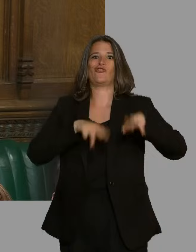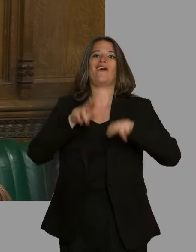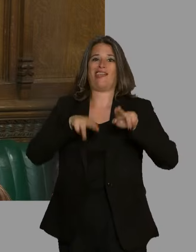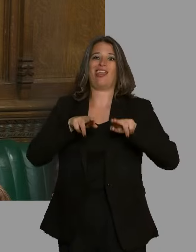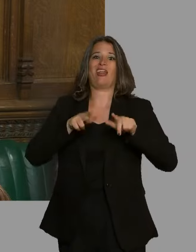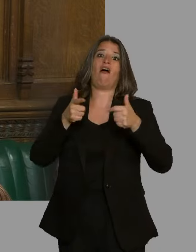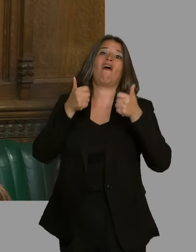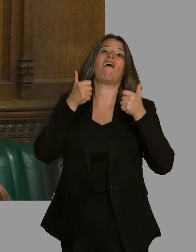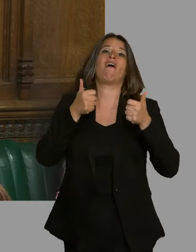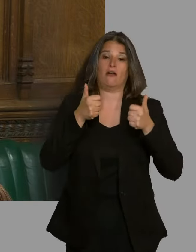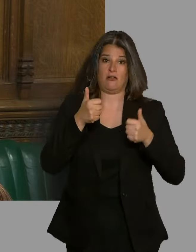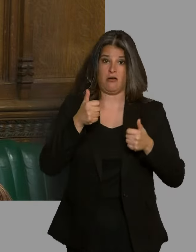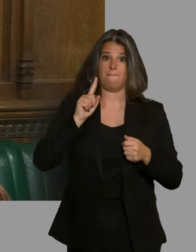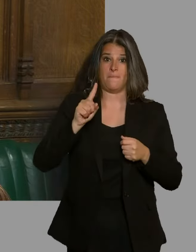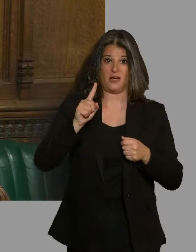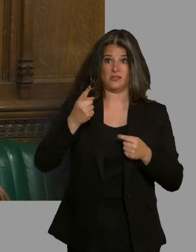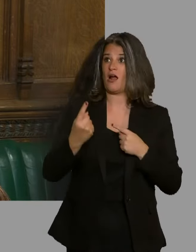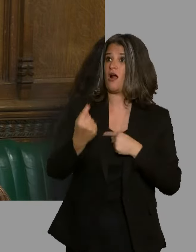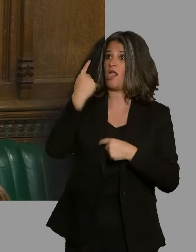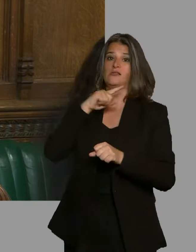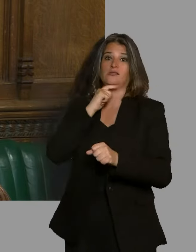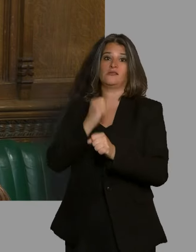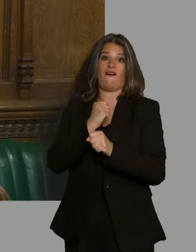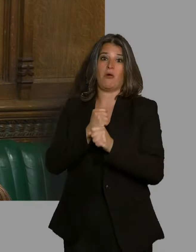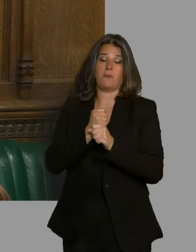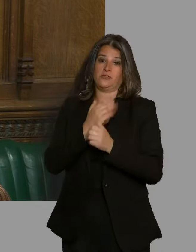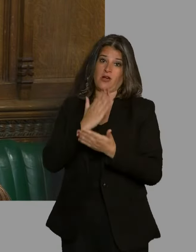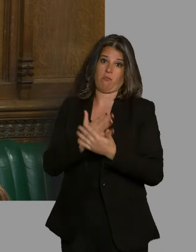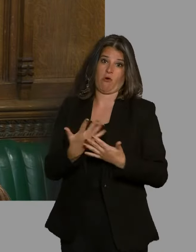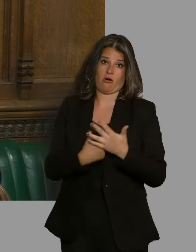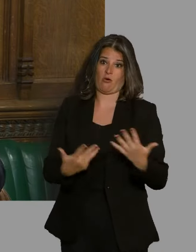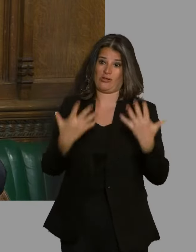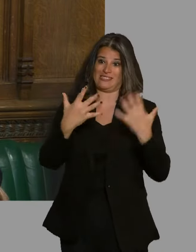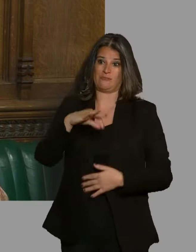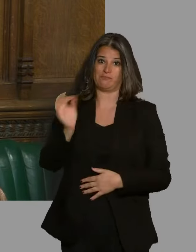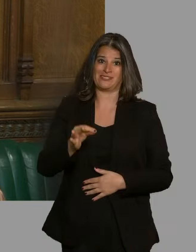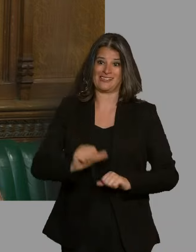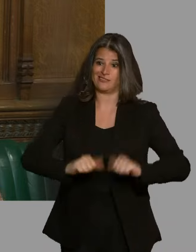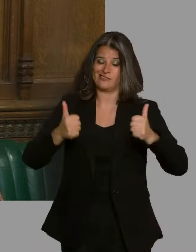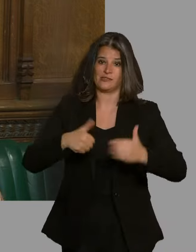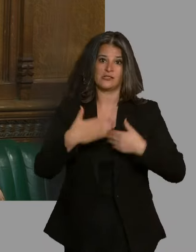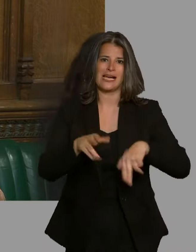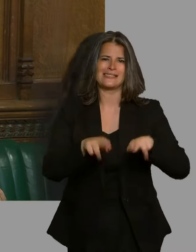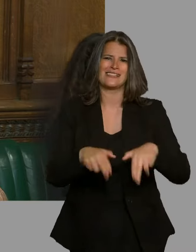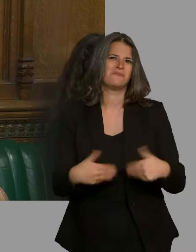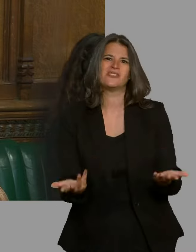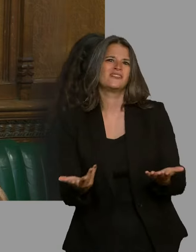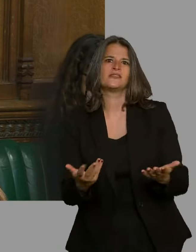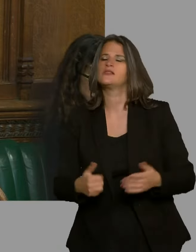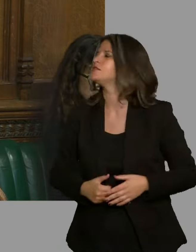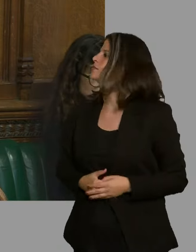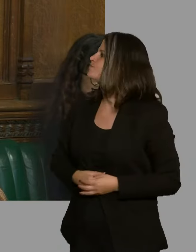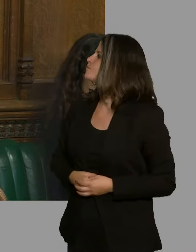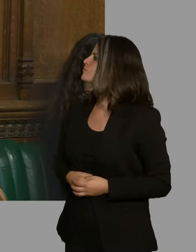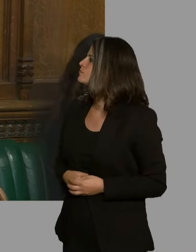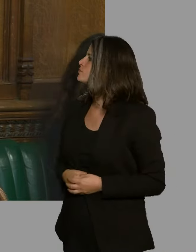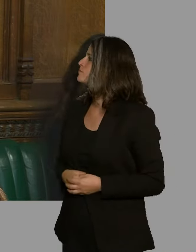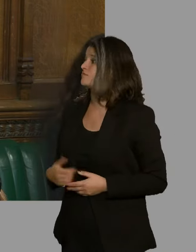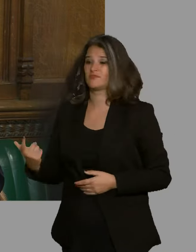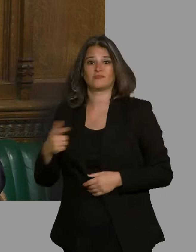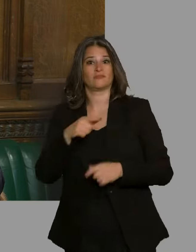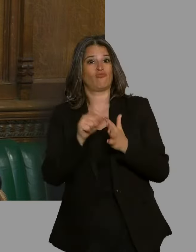there, that he's deported 24,000 people from this country since he came into power. But he won't say who these